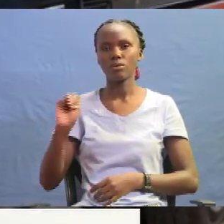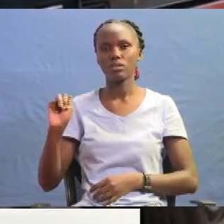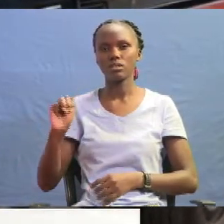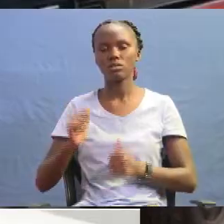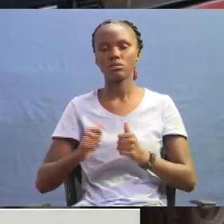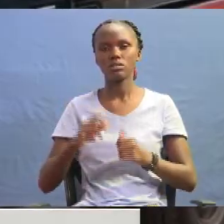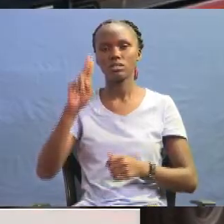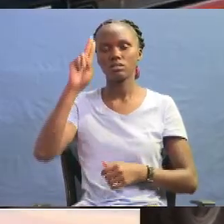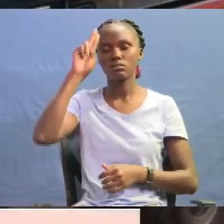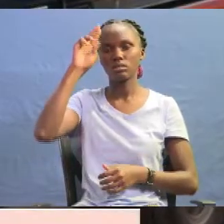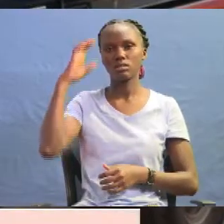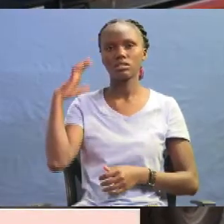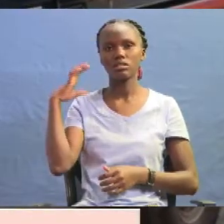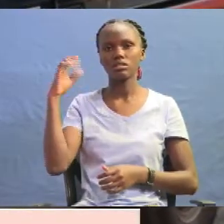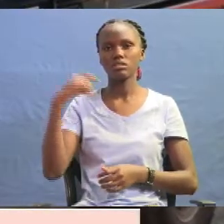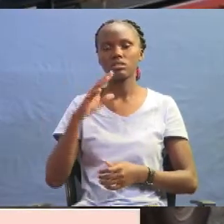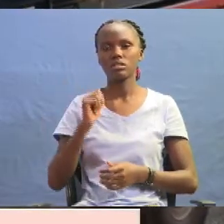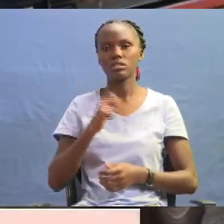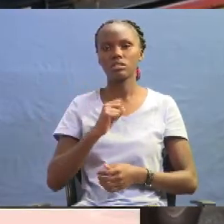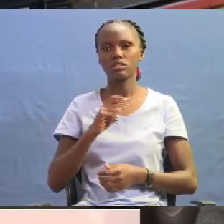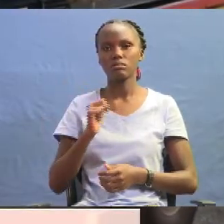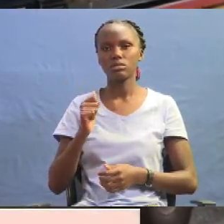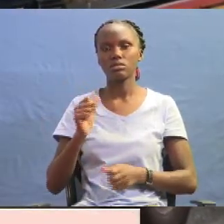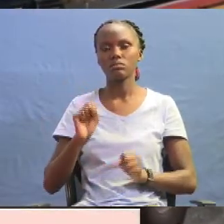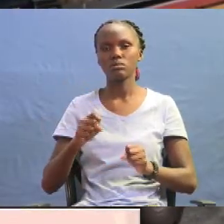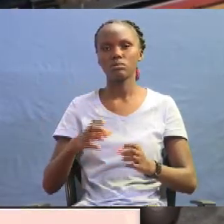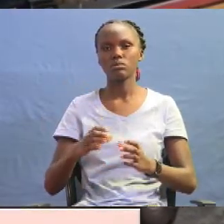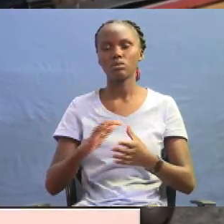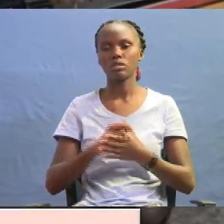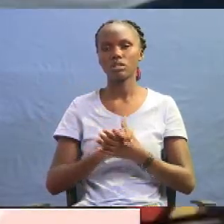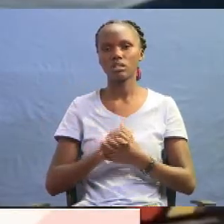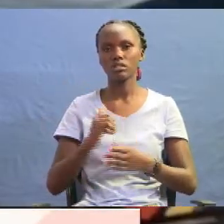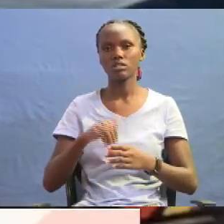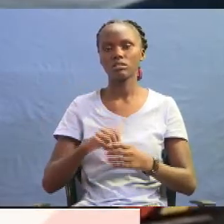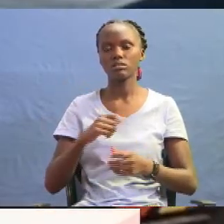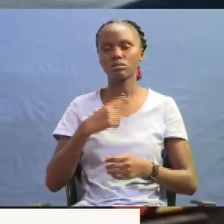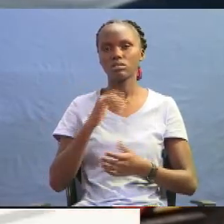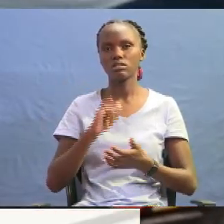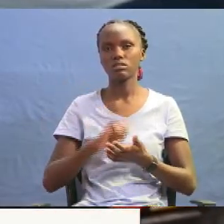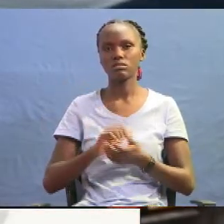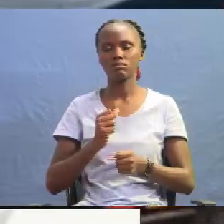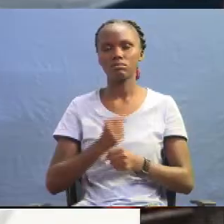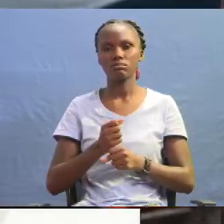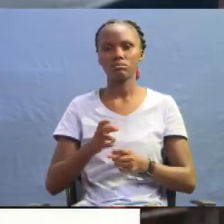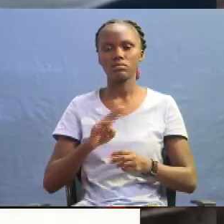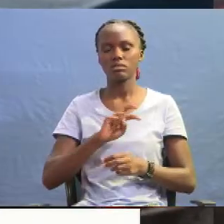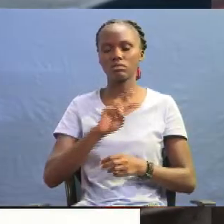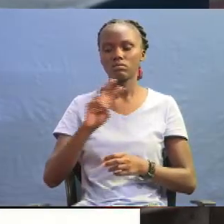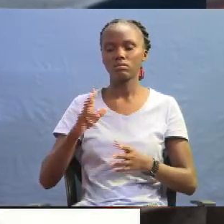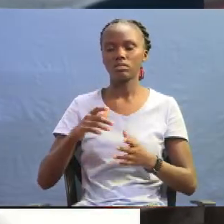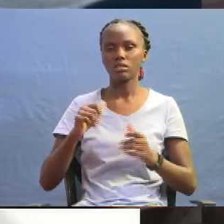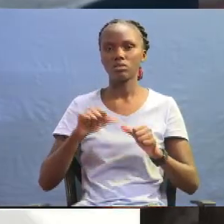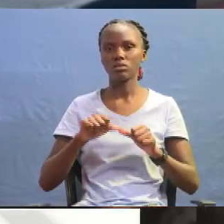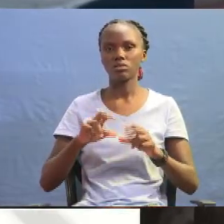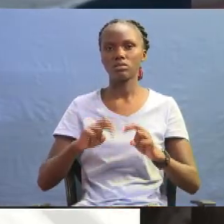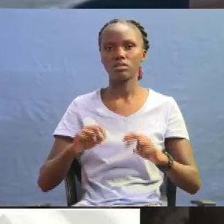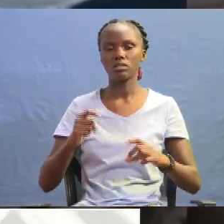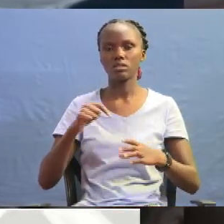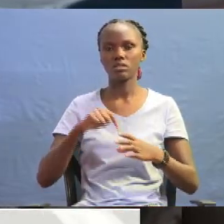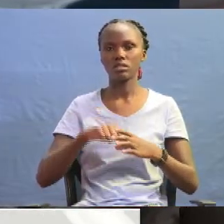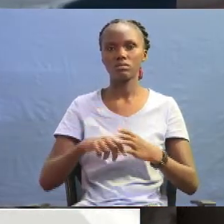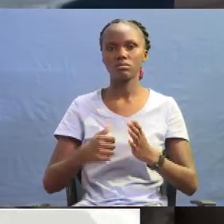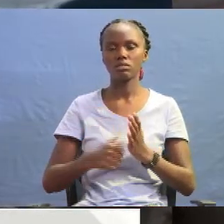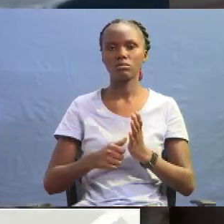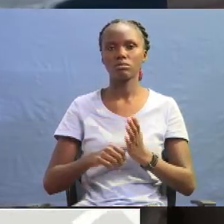Police Commander Samson Adanje arrived swiftly at the scene and have launched investigation to